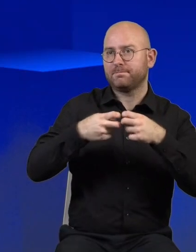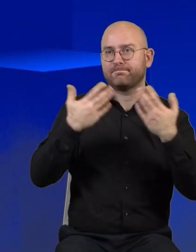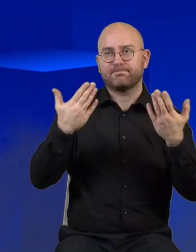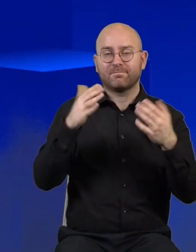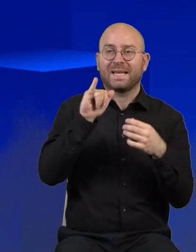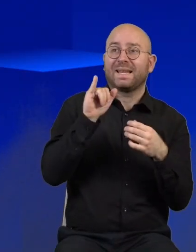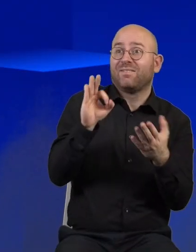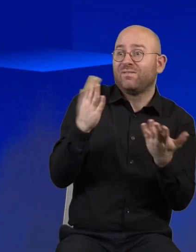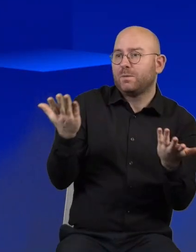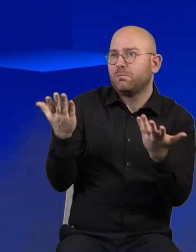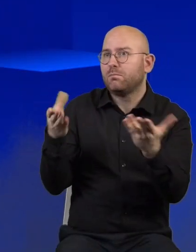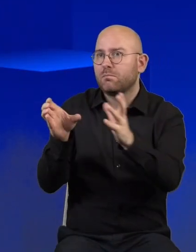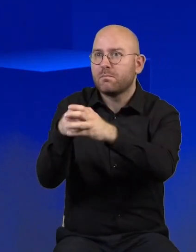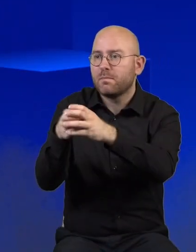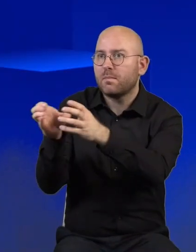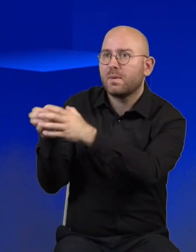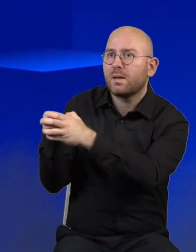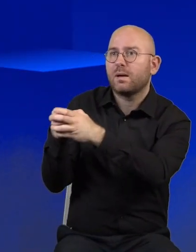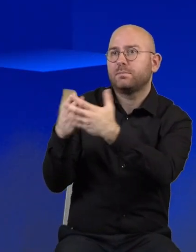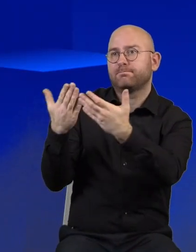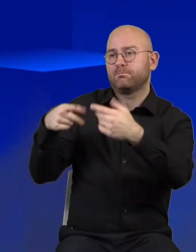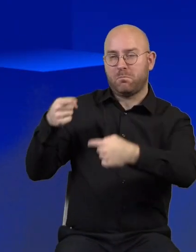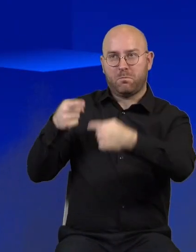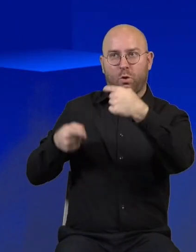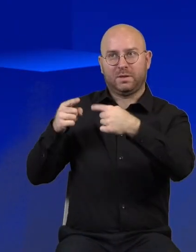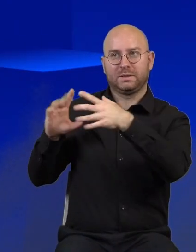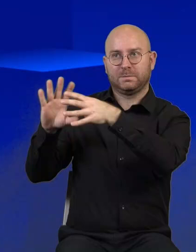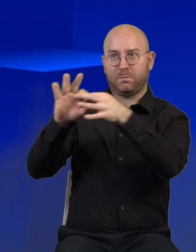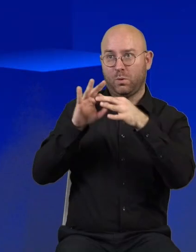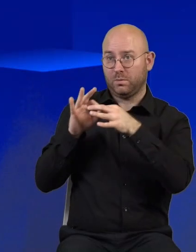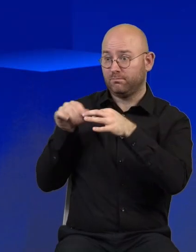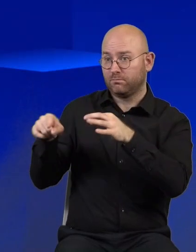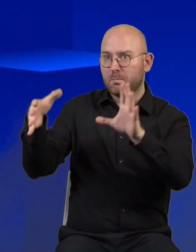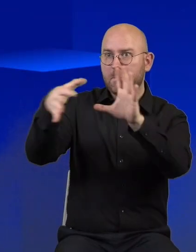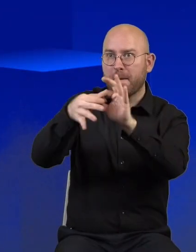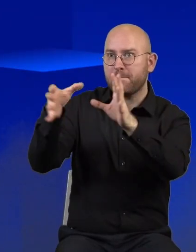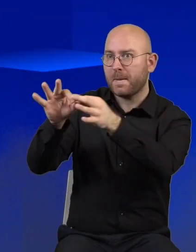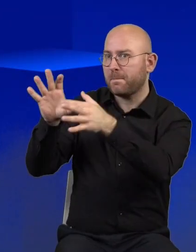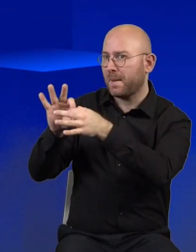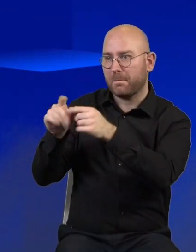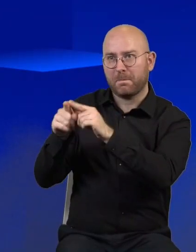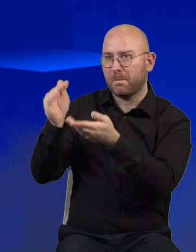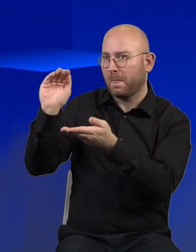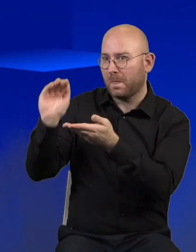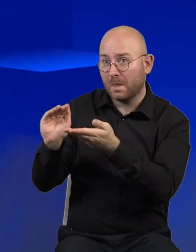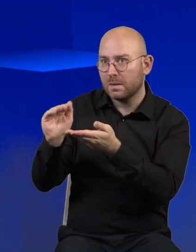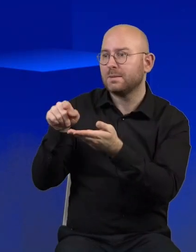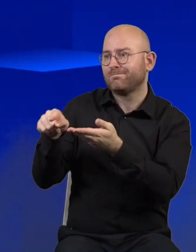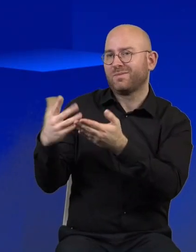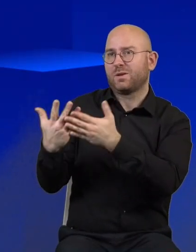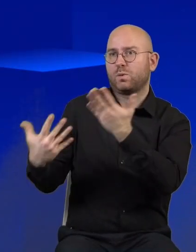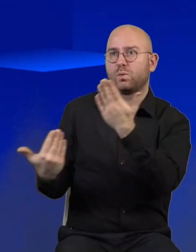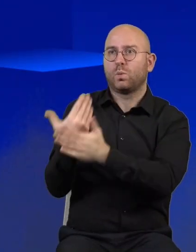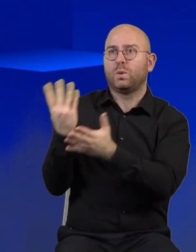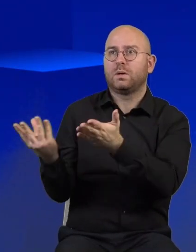interchanged here. We are following one priority. We think about connectivity, how to connect